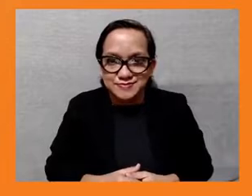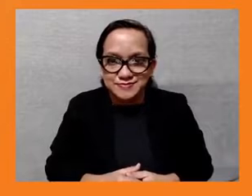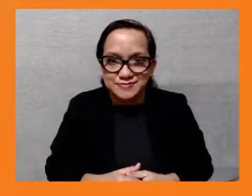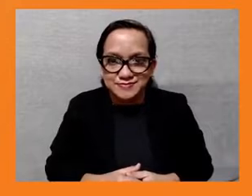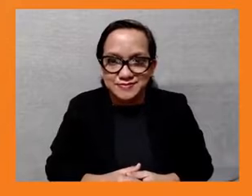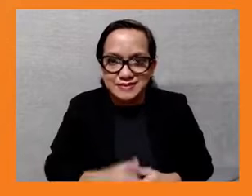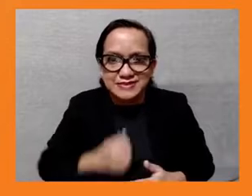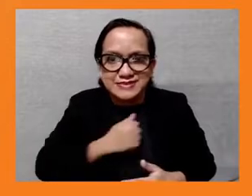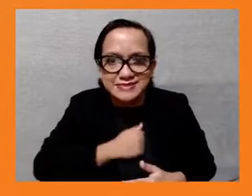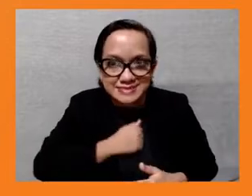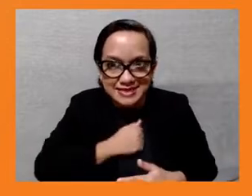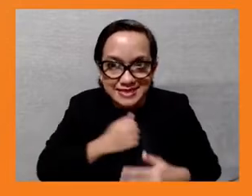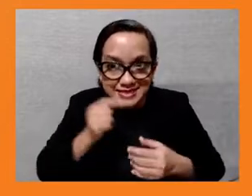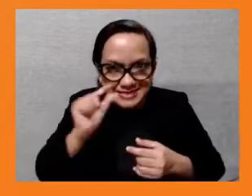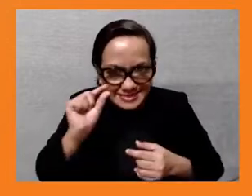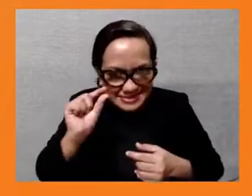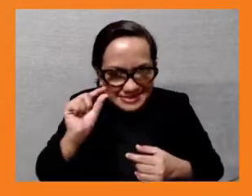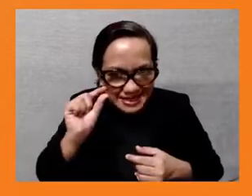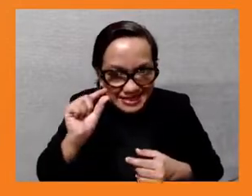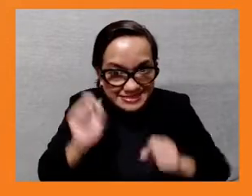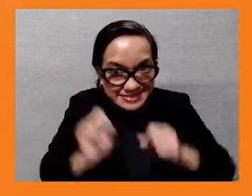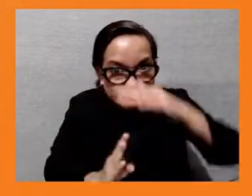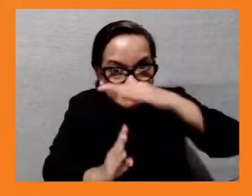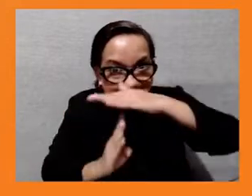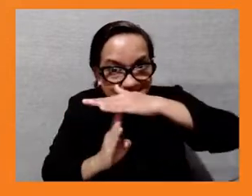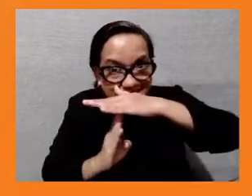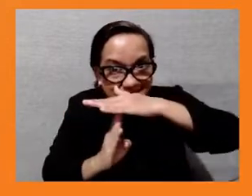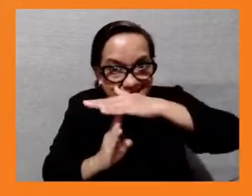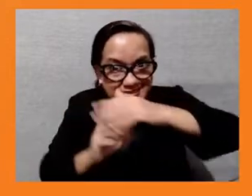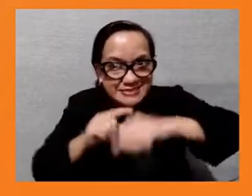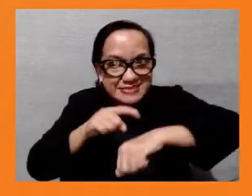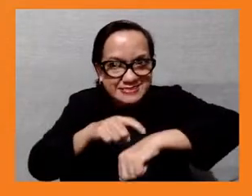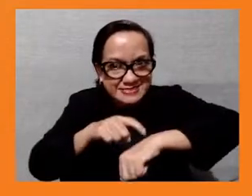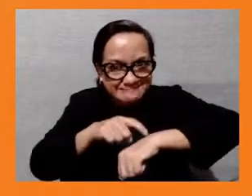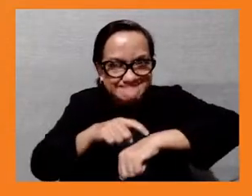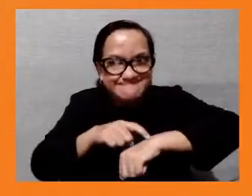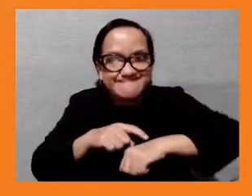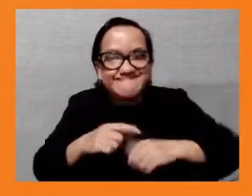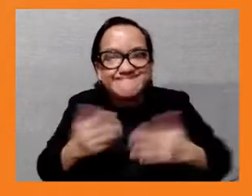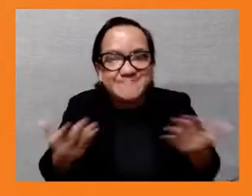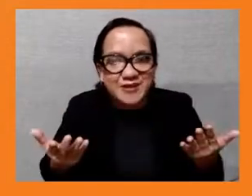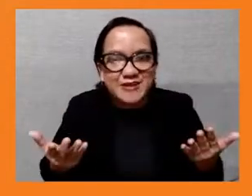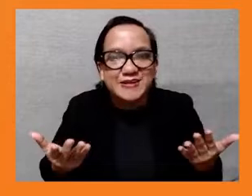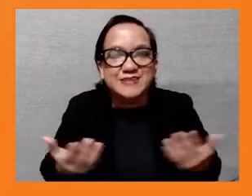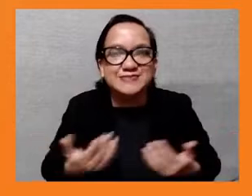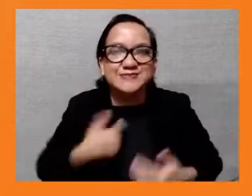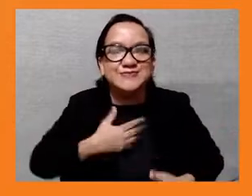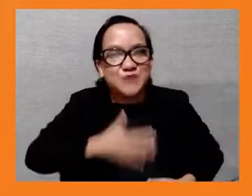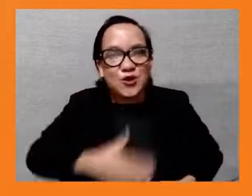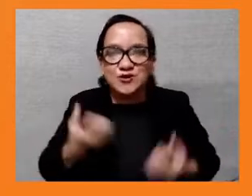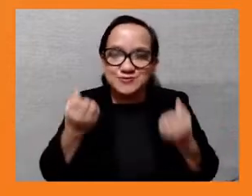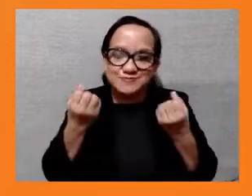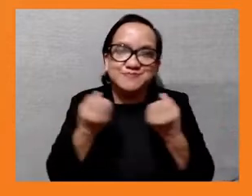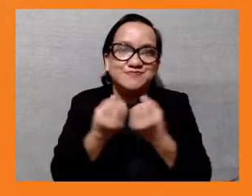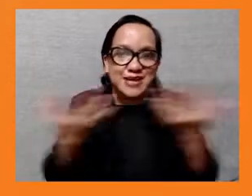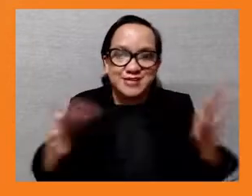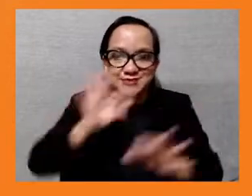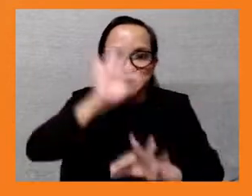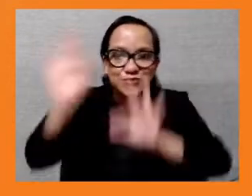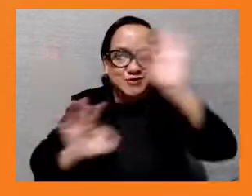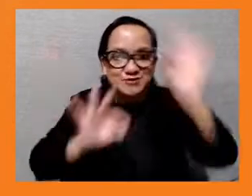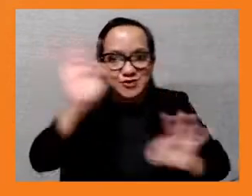course, themselves most acutely how they're going to be affected. So, you know, assessing and involving people in understanding